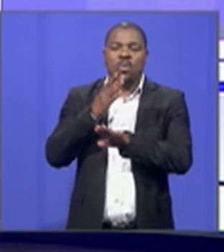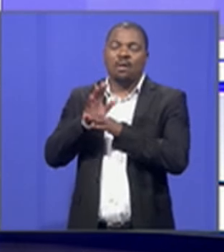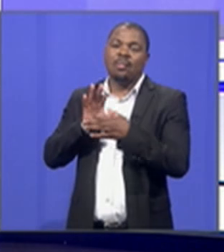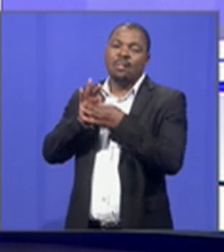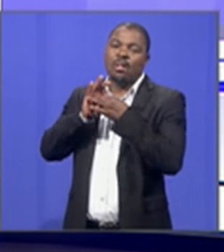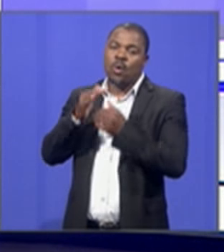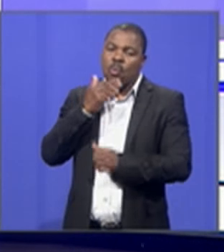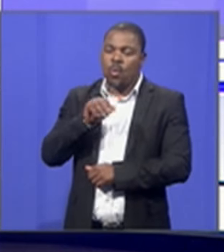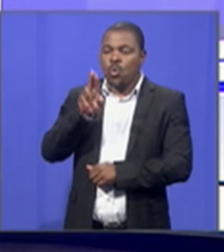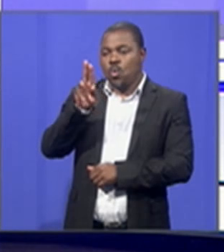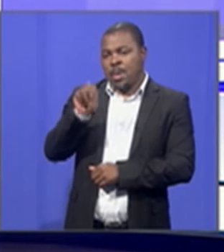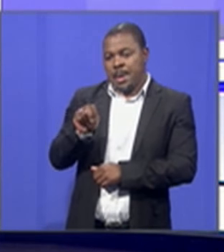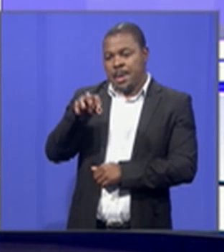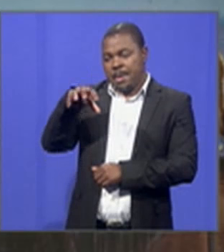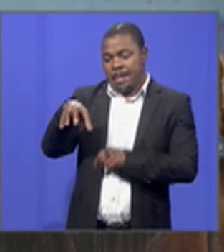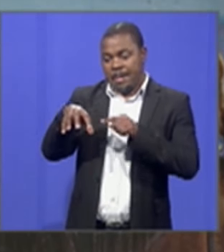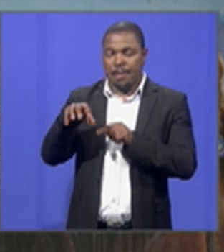United Nations.